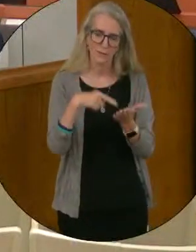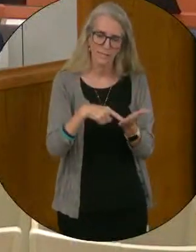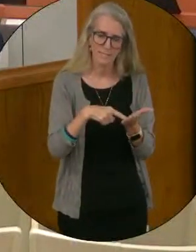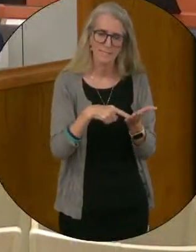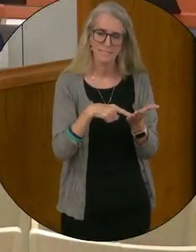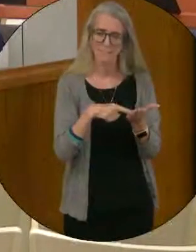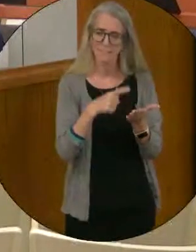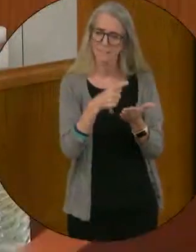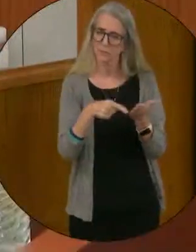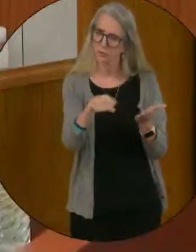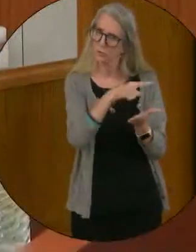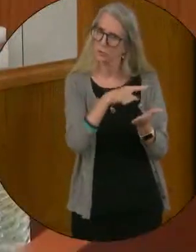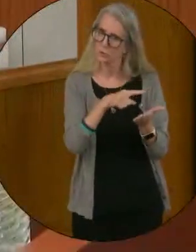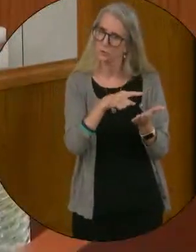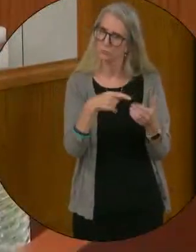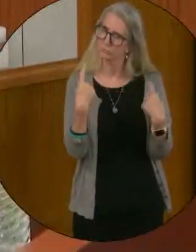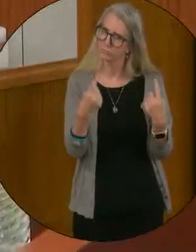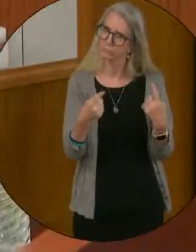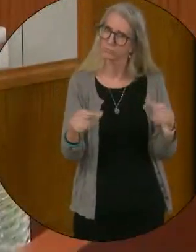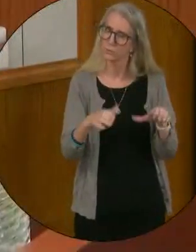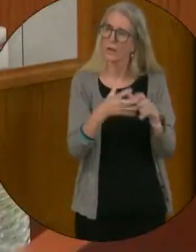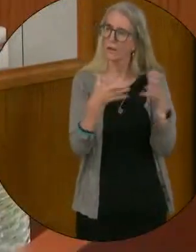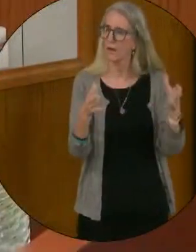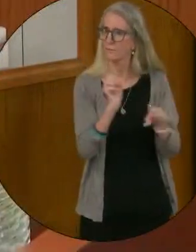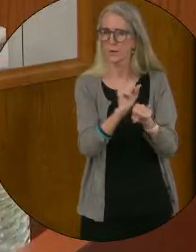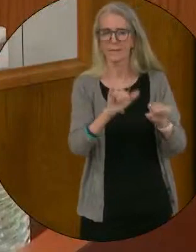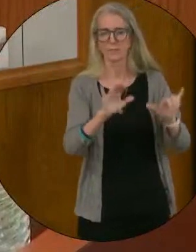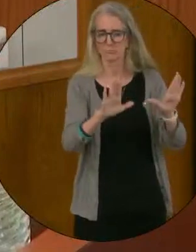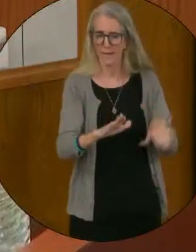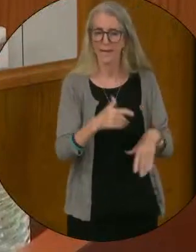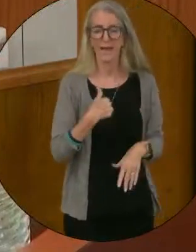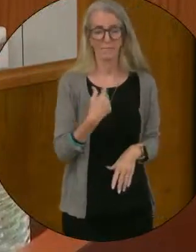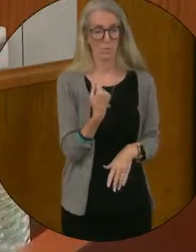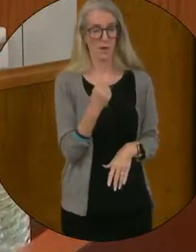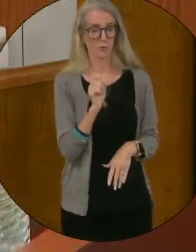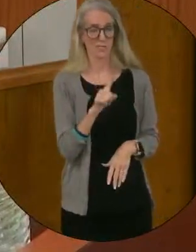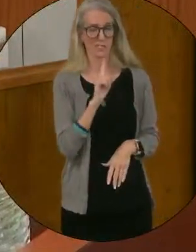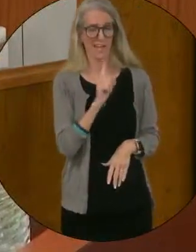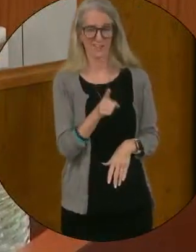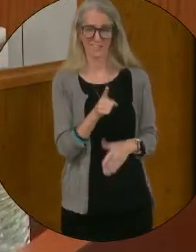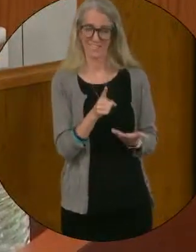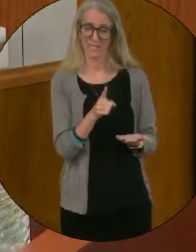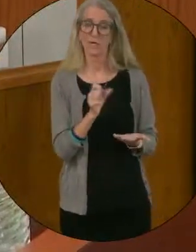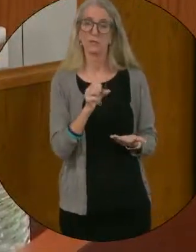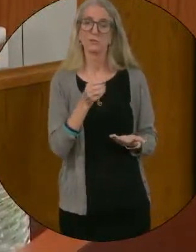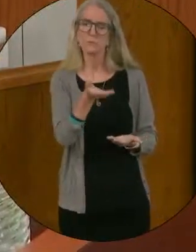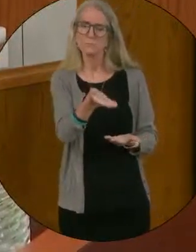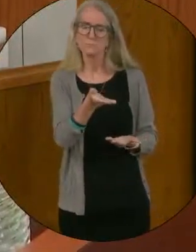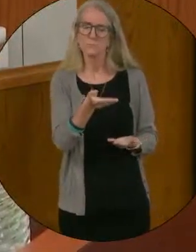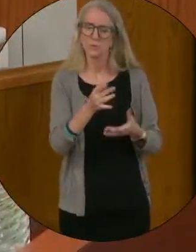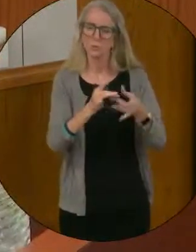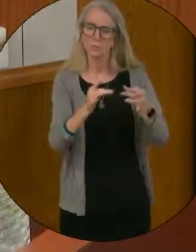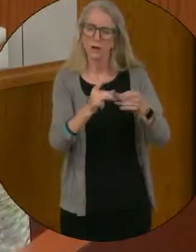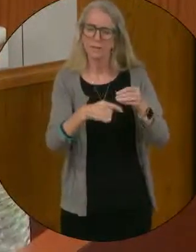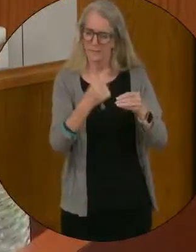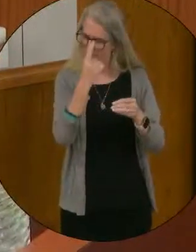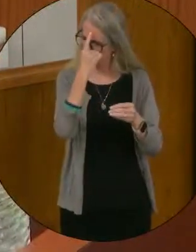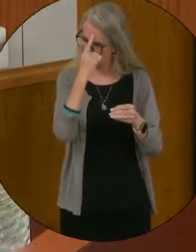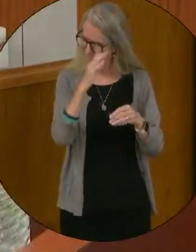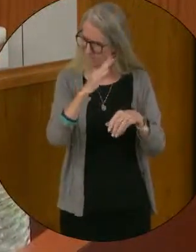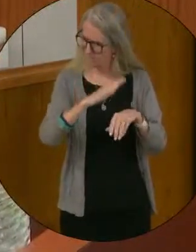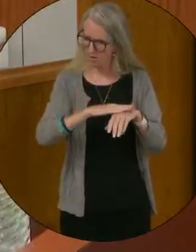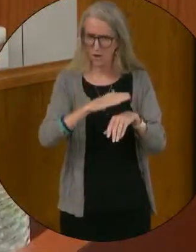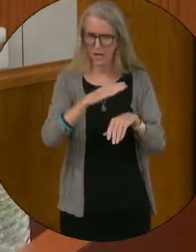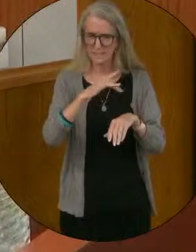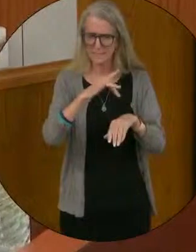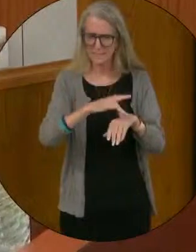have been doing a lot of work. That's really great. I only have one question, actually. So you were talking about, I think it was on slide 13,